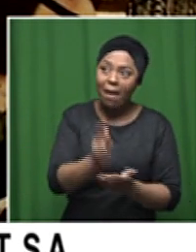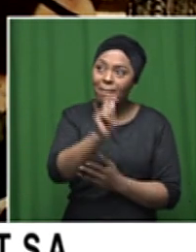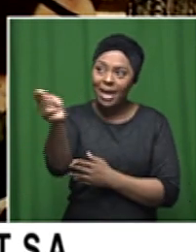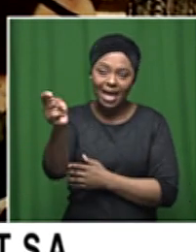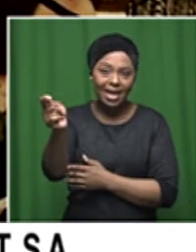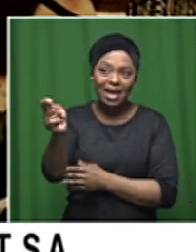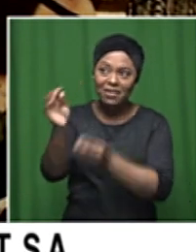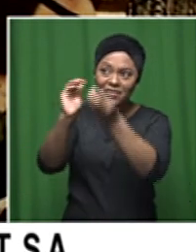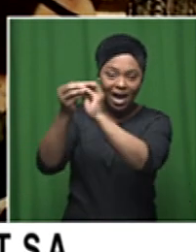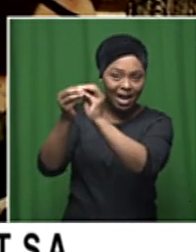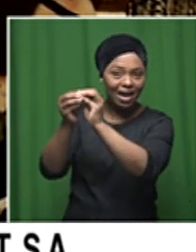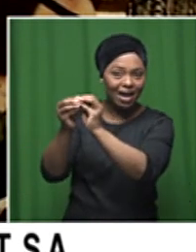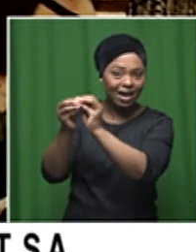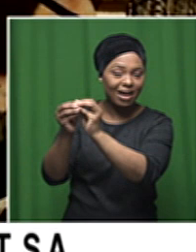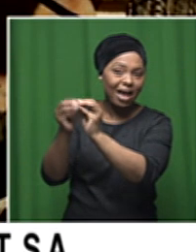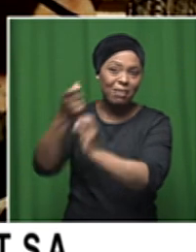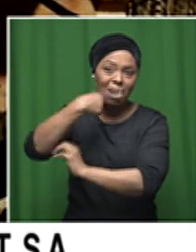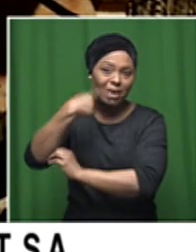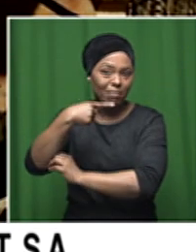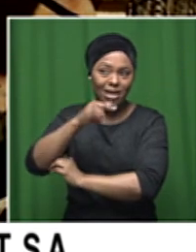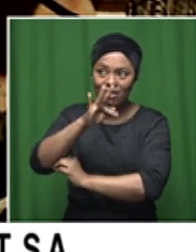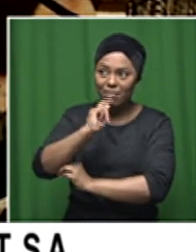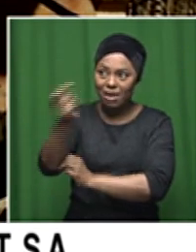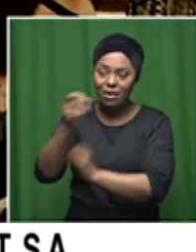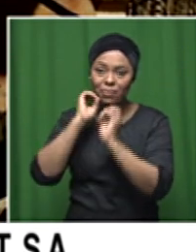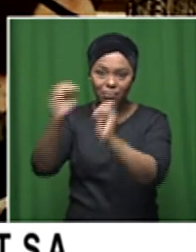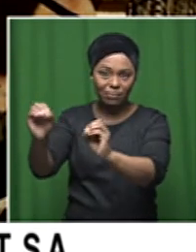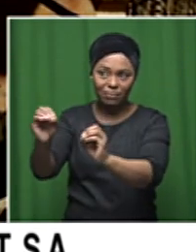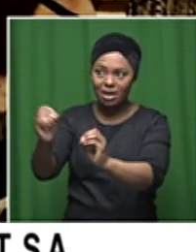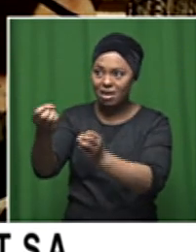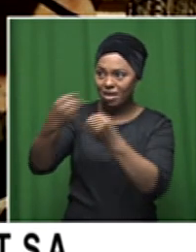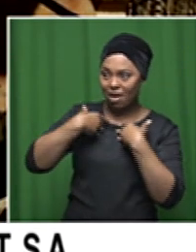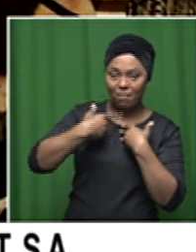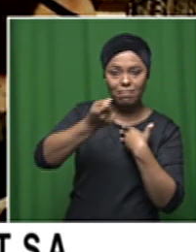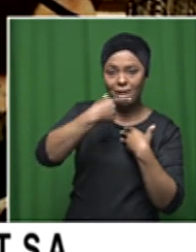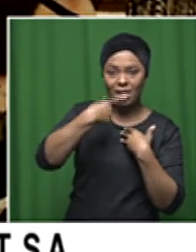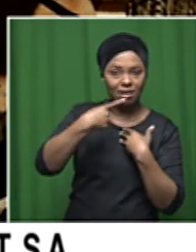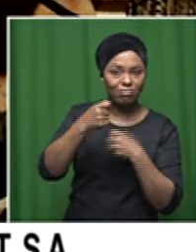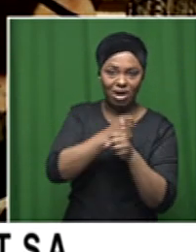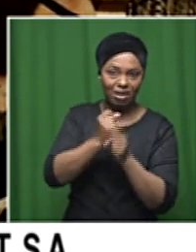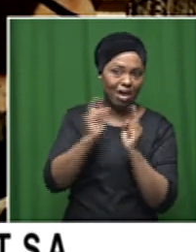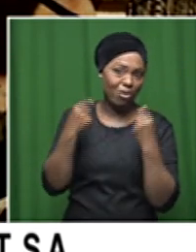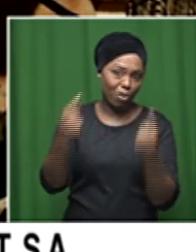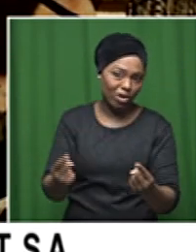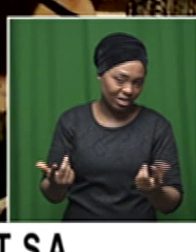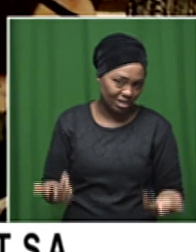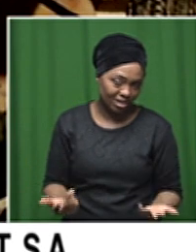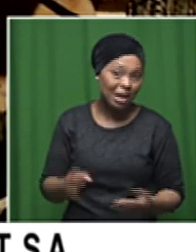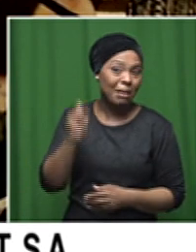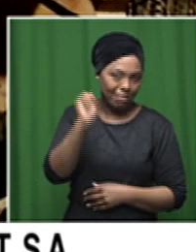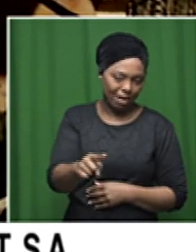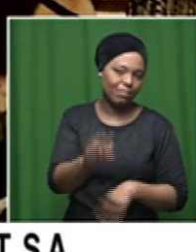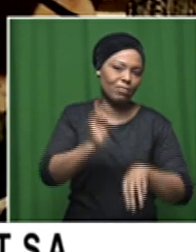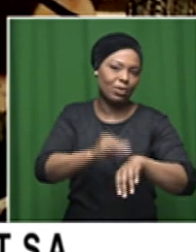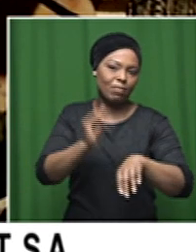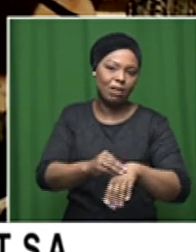suppliers. And when we don't pay the suppliers, they are unable to deliver the medicine. It's where we'll find that